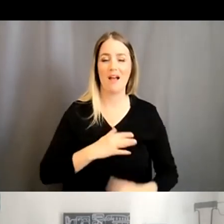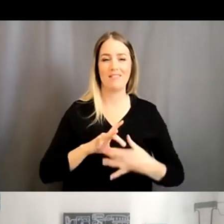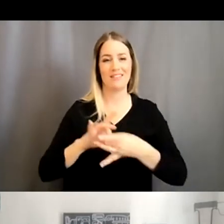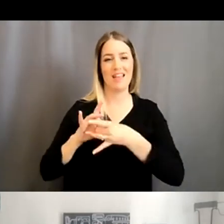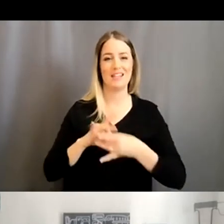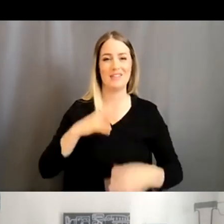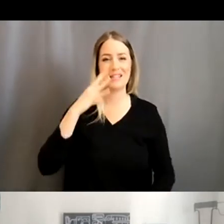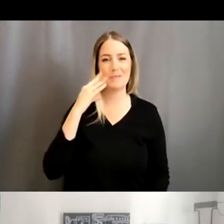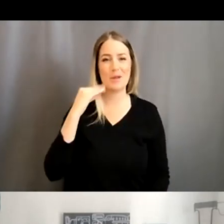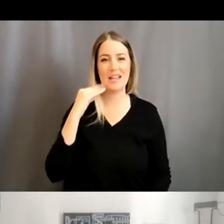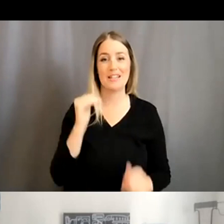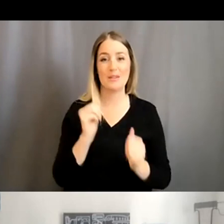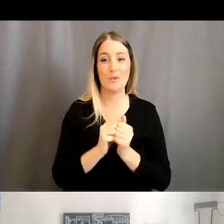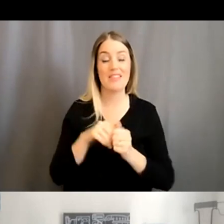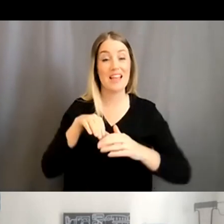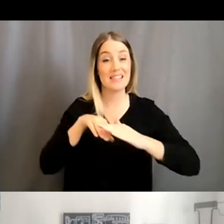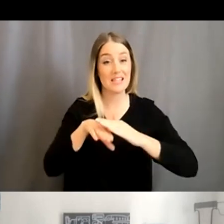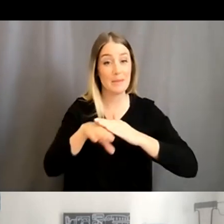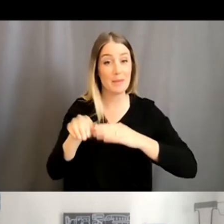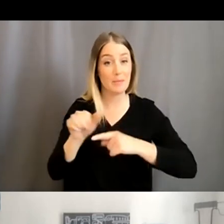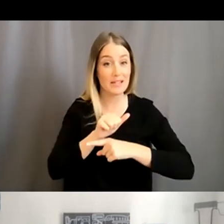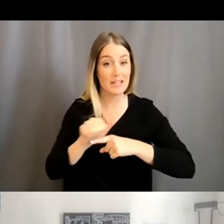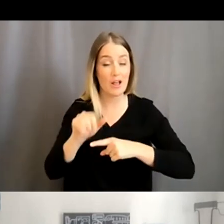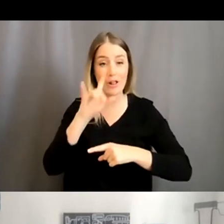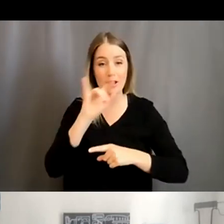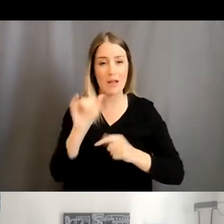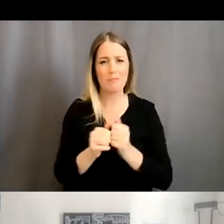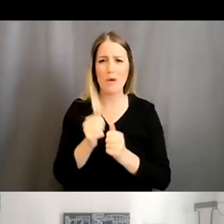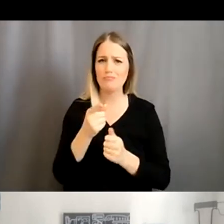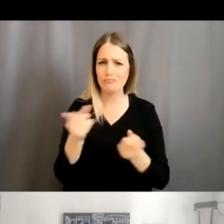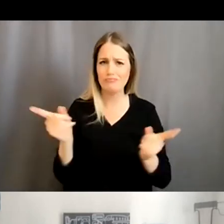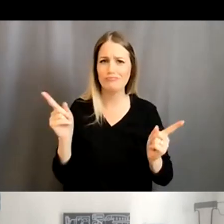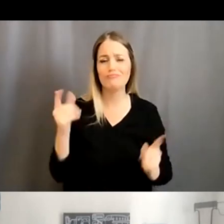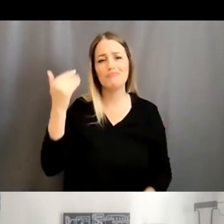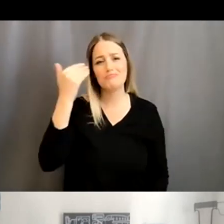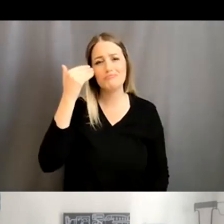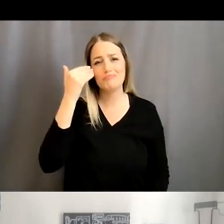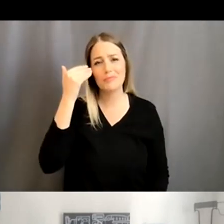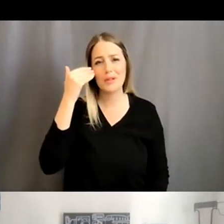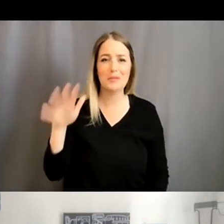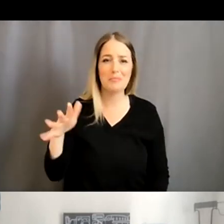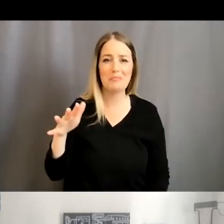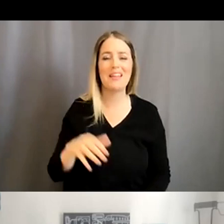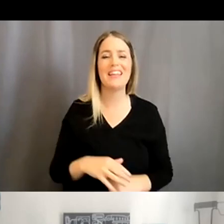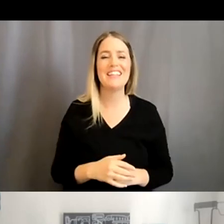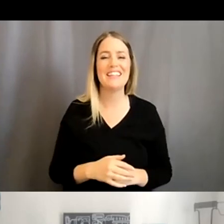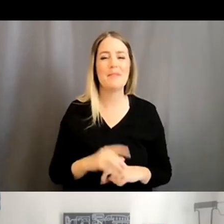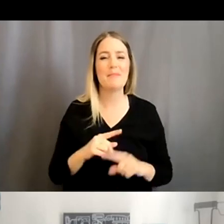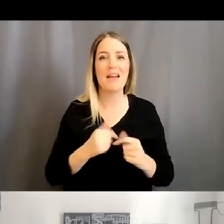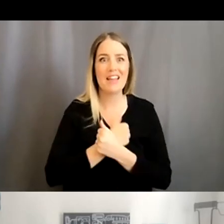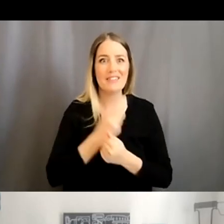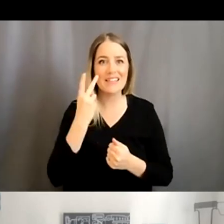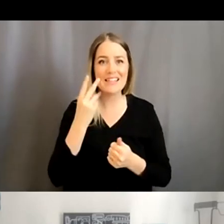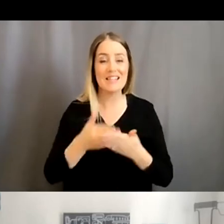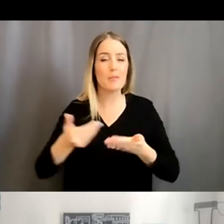with accessibility practices, it looks like most of us are fairly familiar, but I love to see that there's some newbies